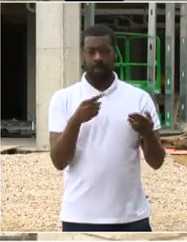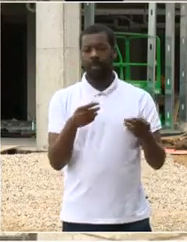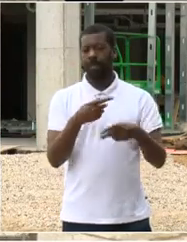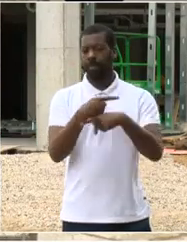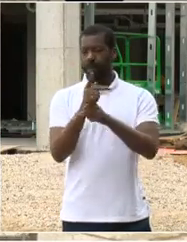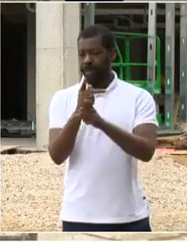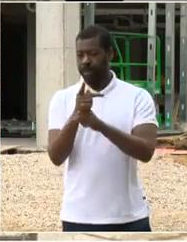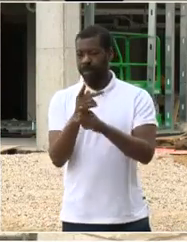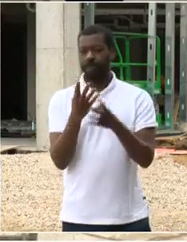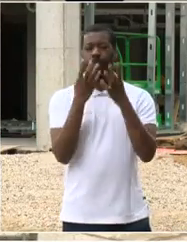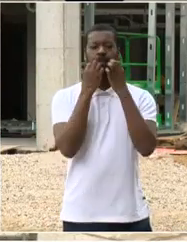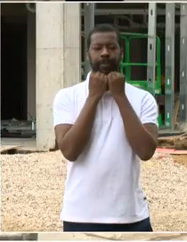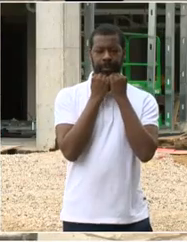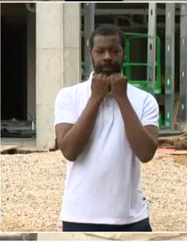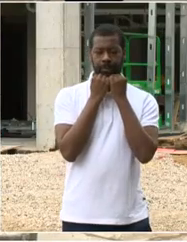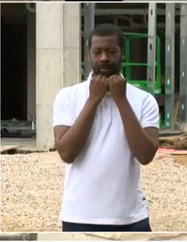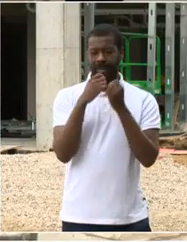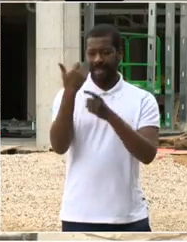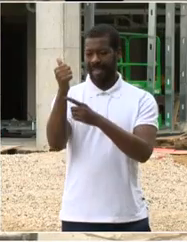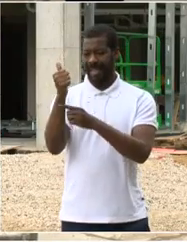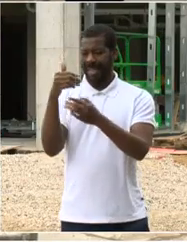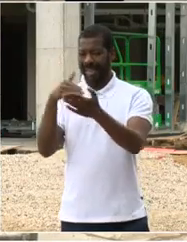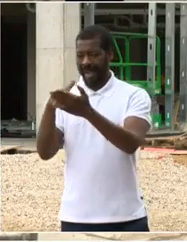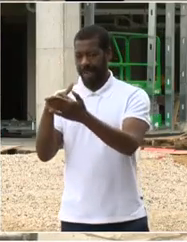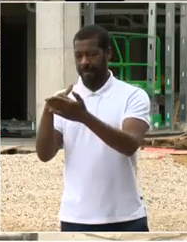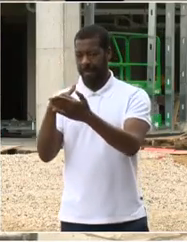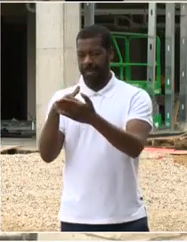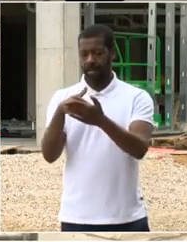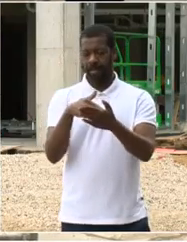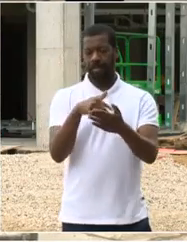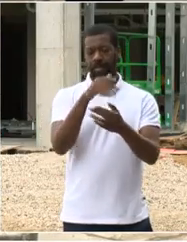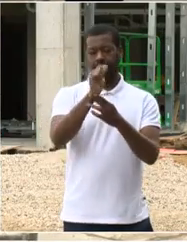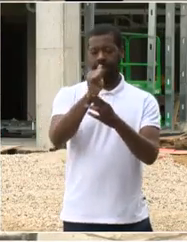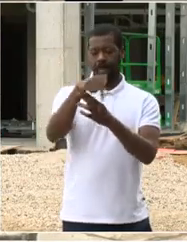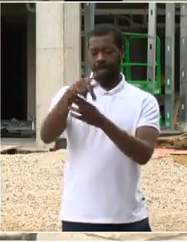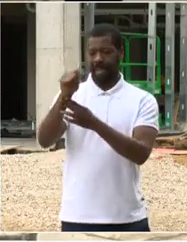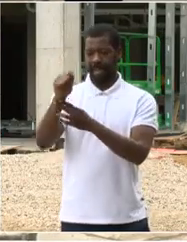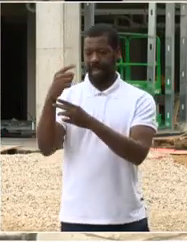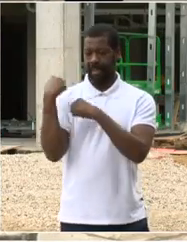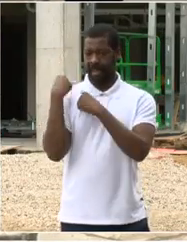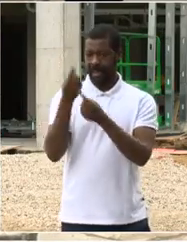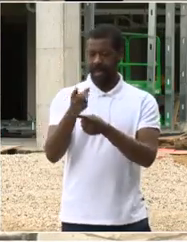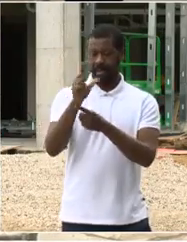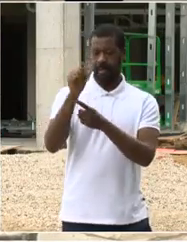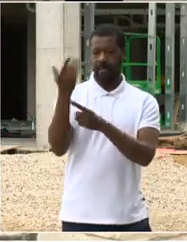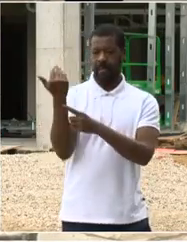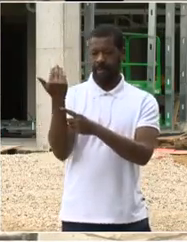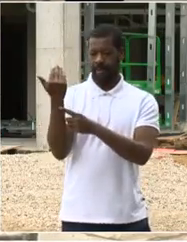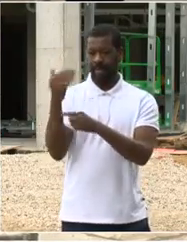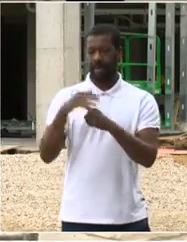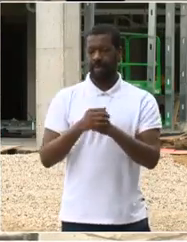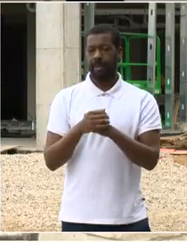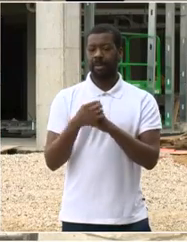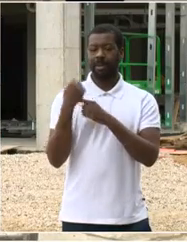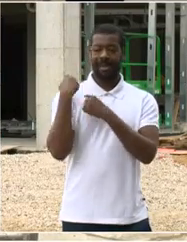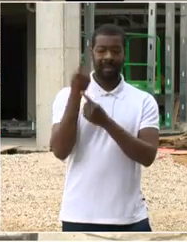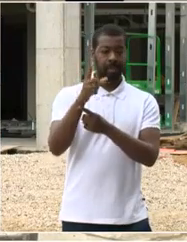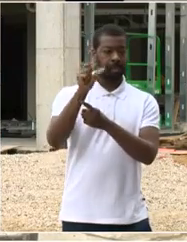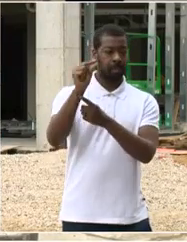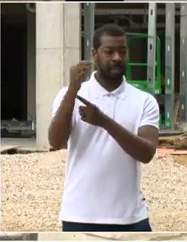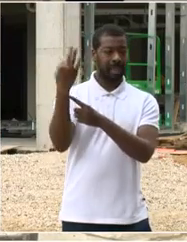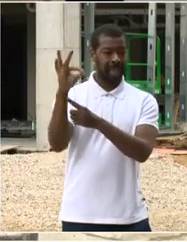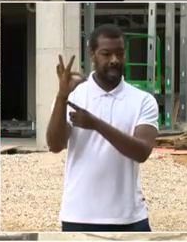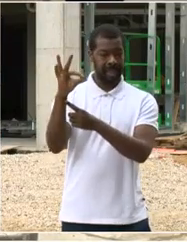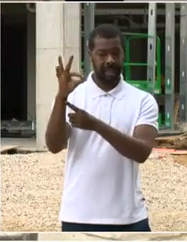produce or preserve 10,000 units since 2015. And just since January of 2019,